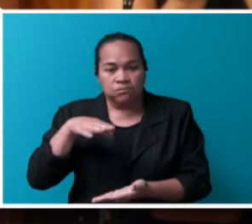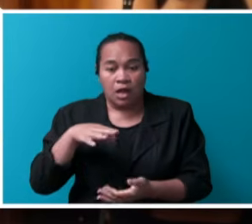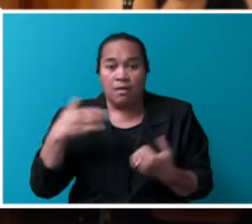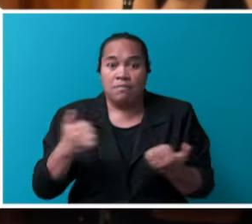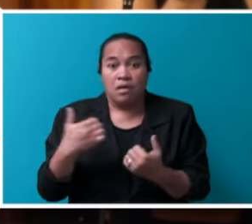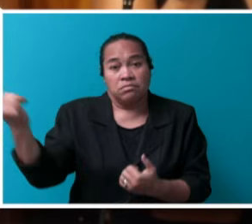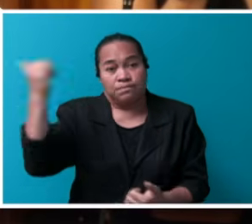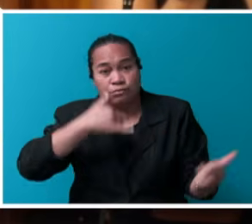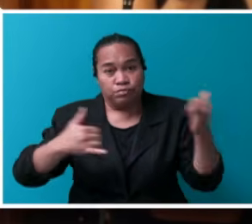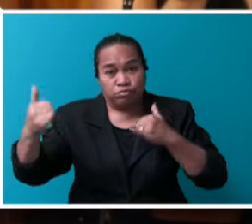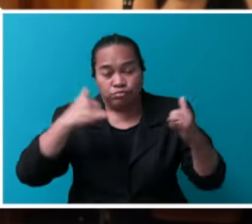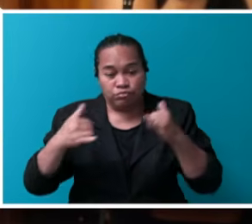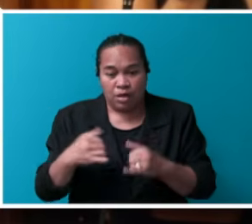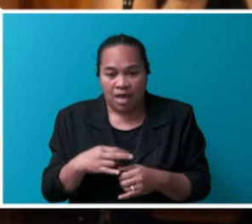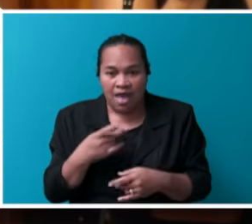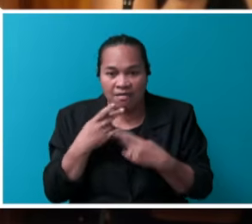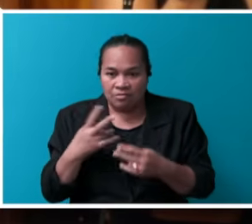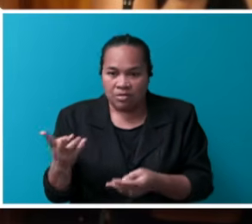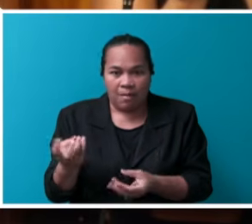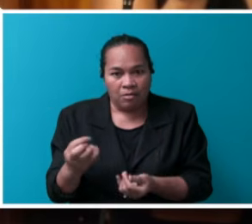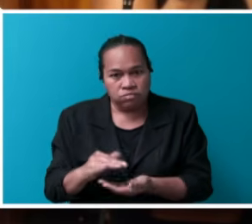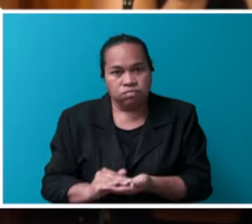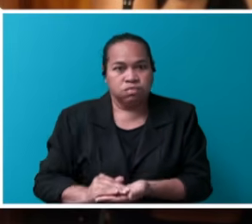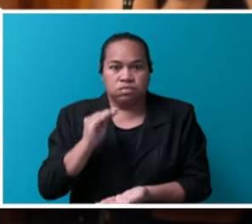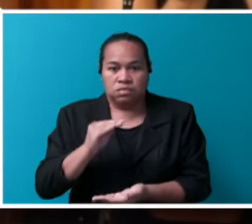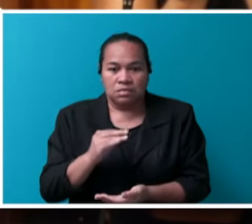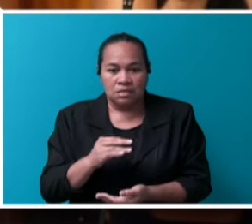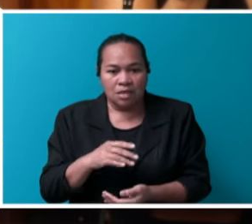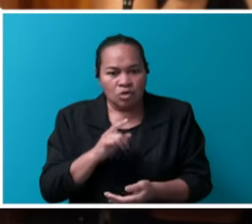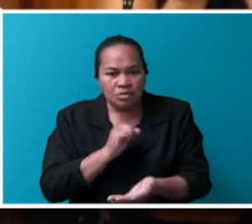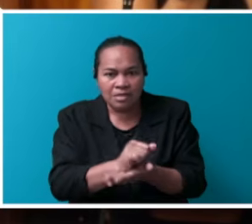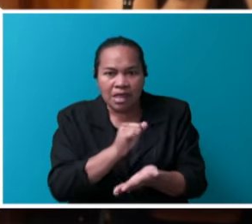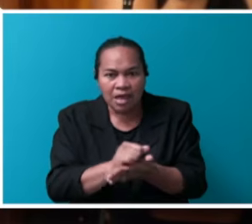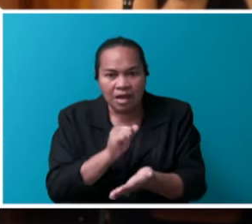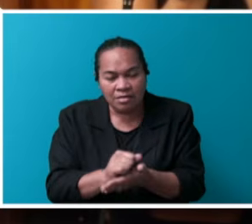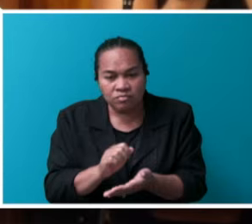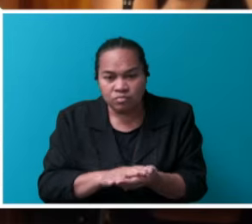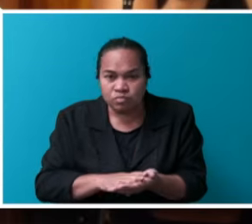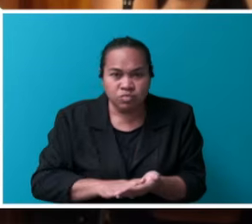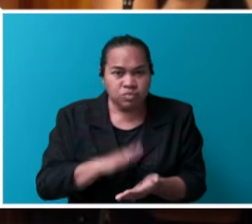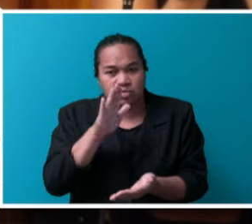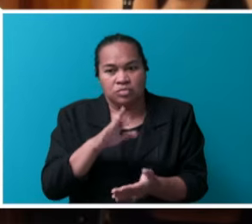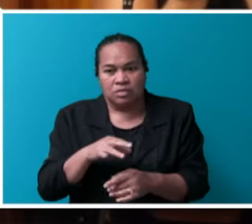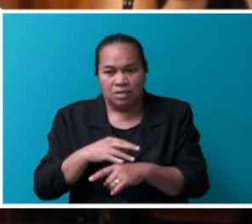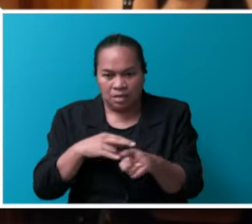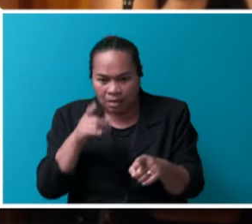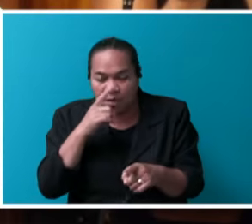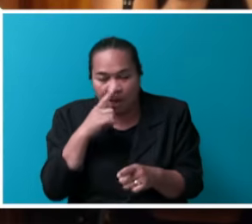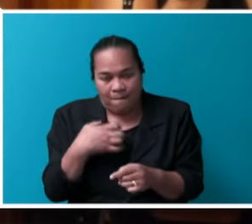and tourism earnings. Wholesale and retail activity boomed as income levels rose and consumers had more spending